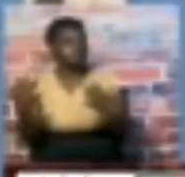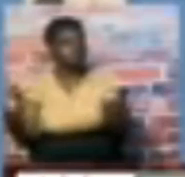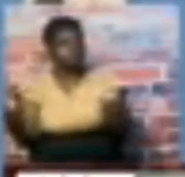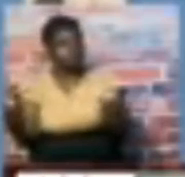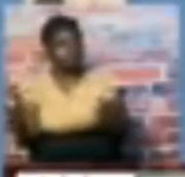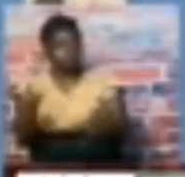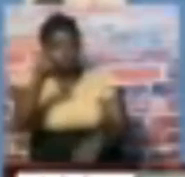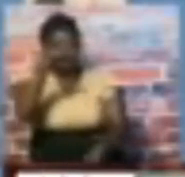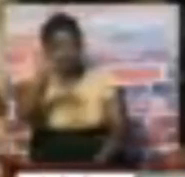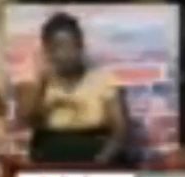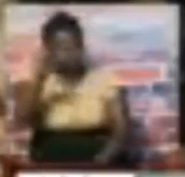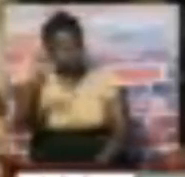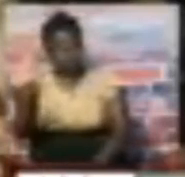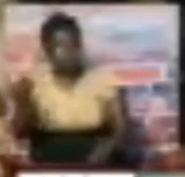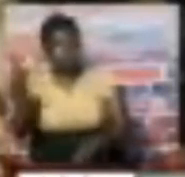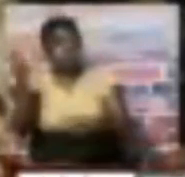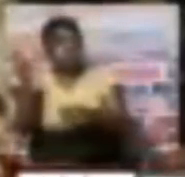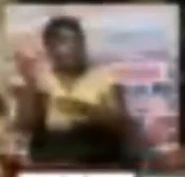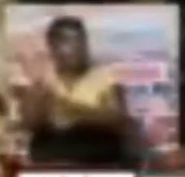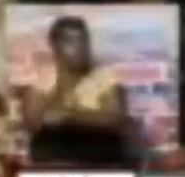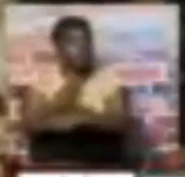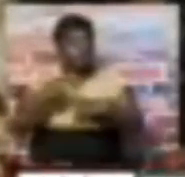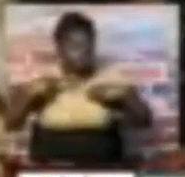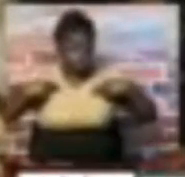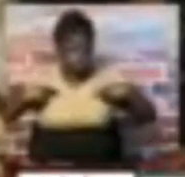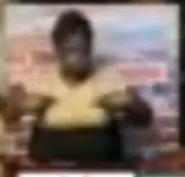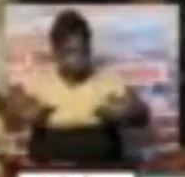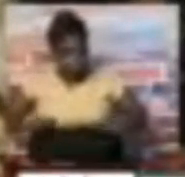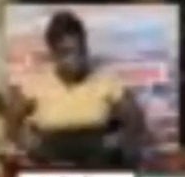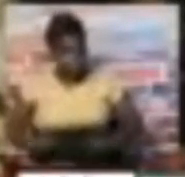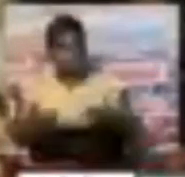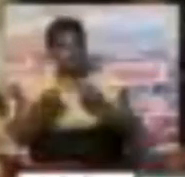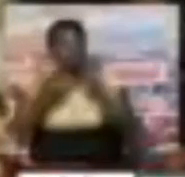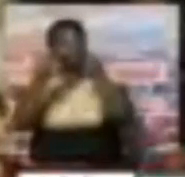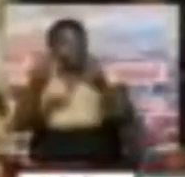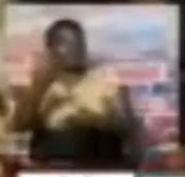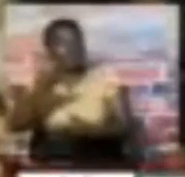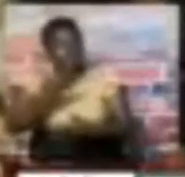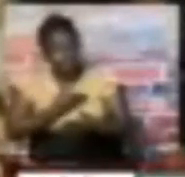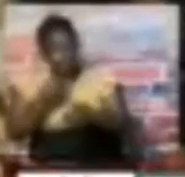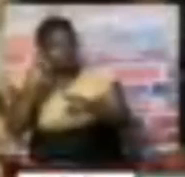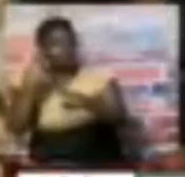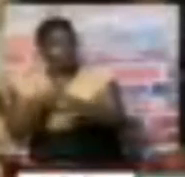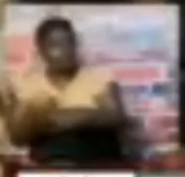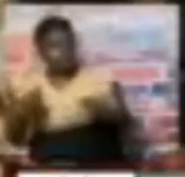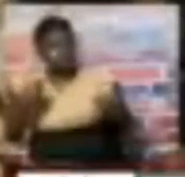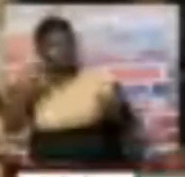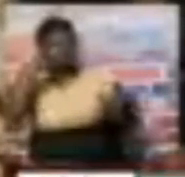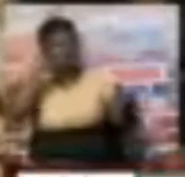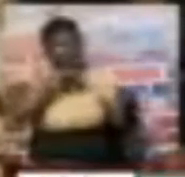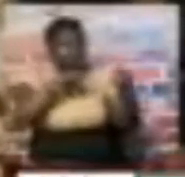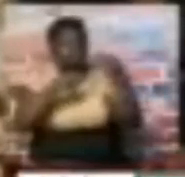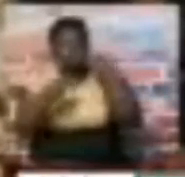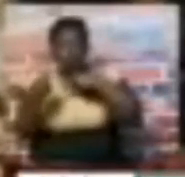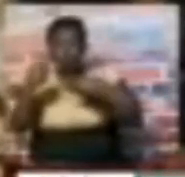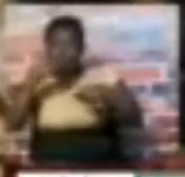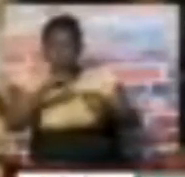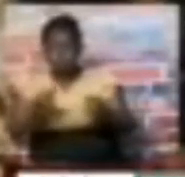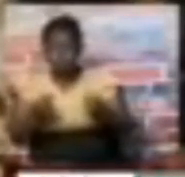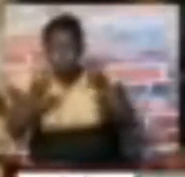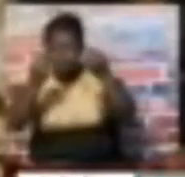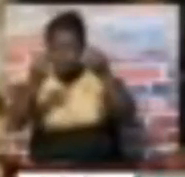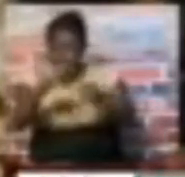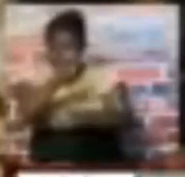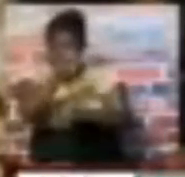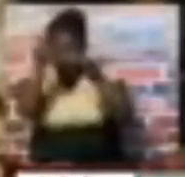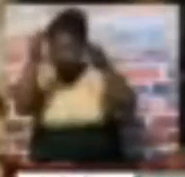the Prime Minister, the Minister of Health, the Minister of Transport have time to discuss with the transporters and make sure